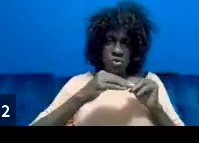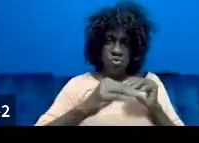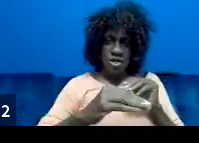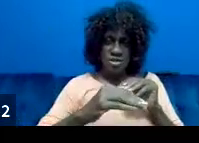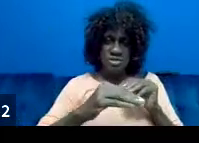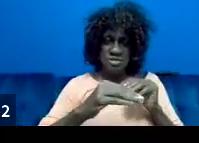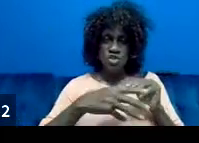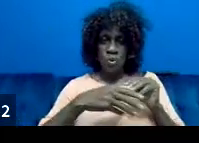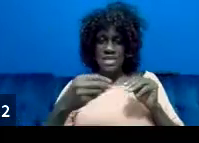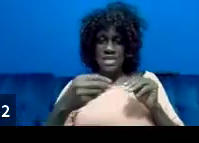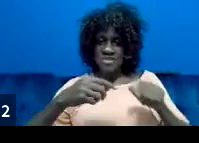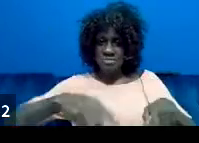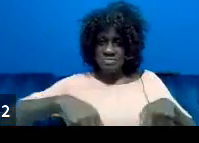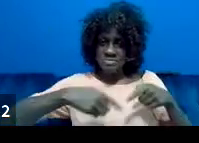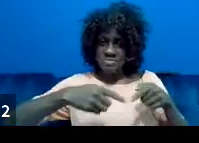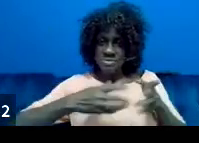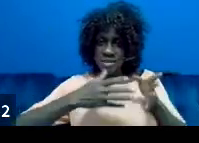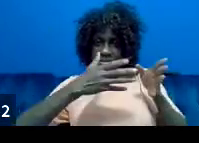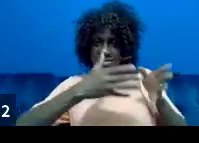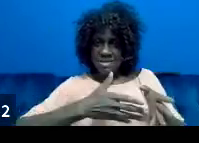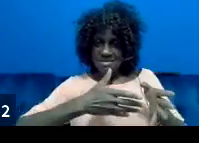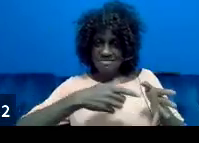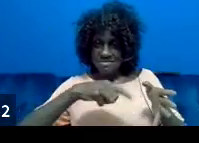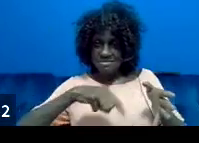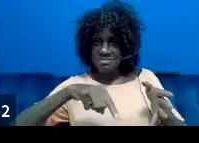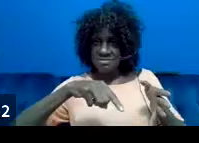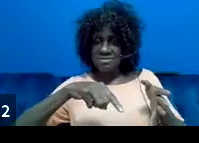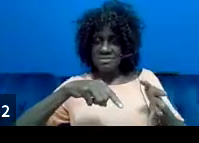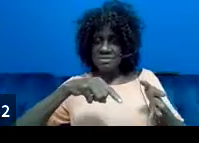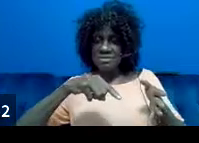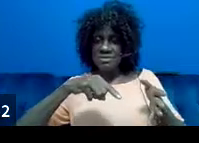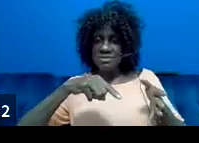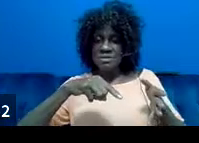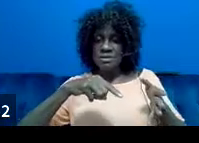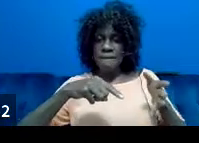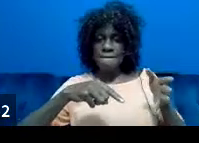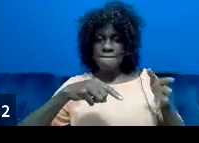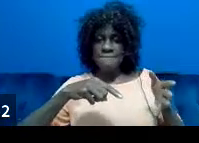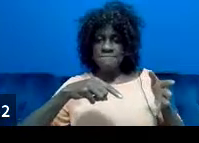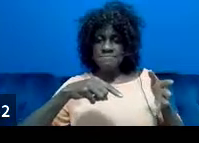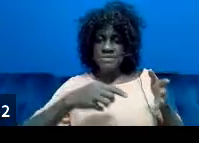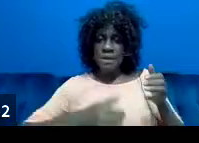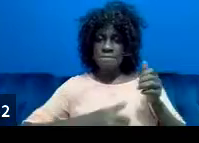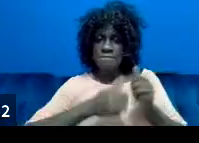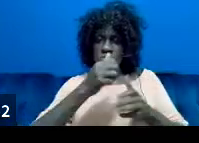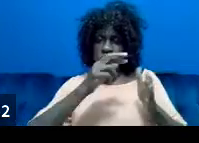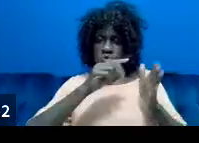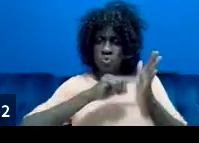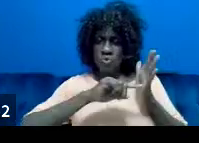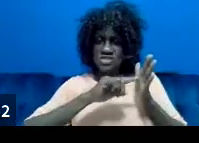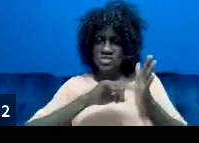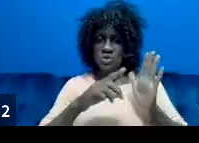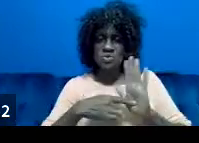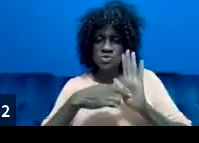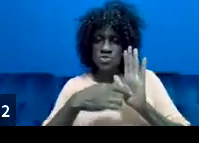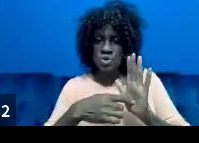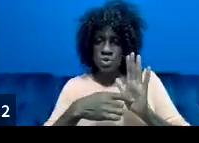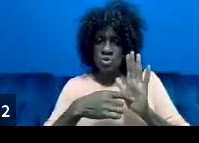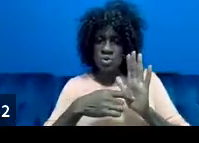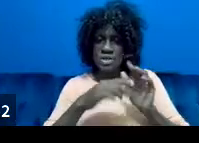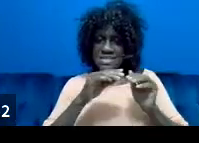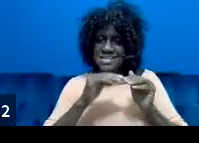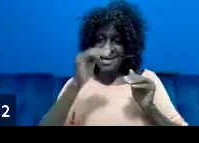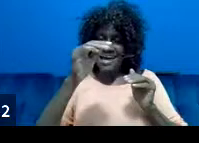exit their mobility device at their seat, basically, because most research shows that the height